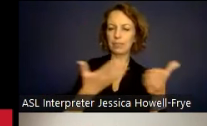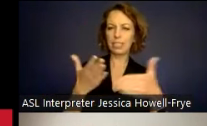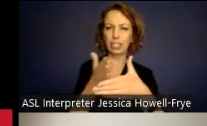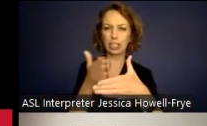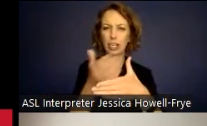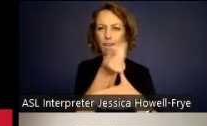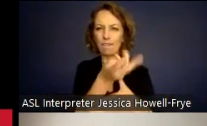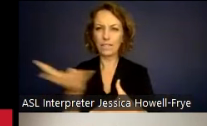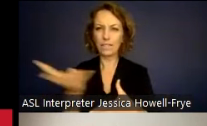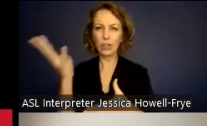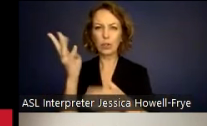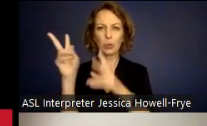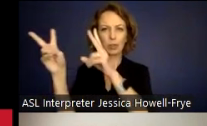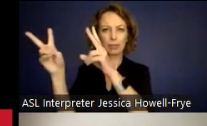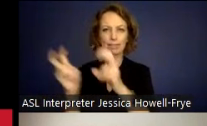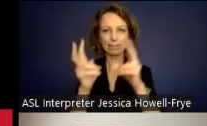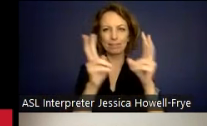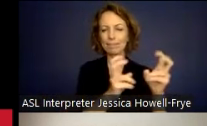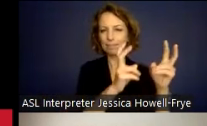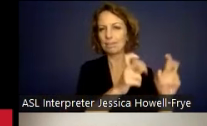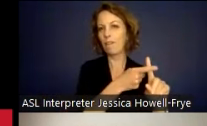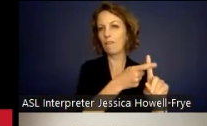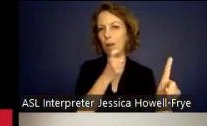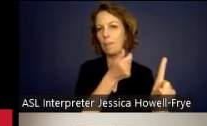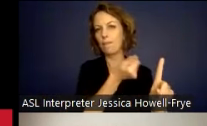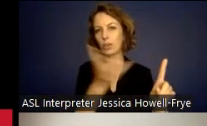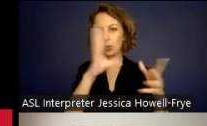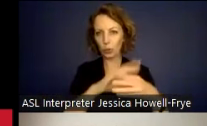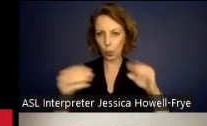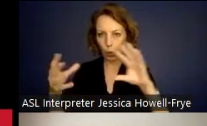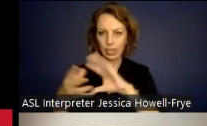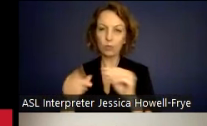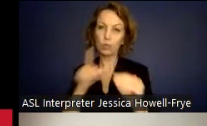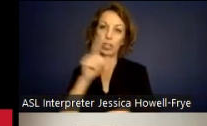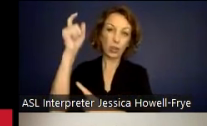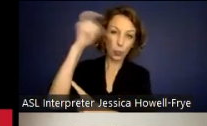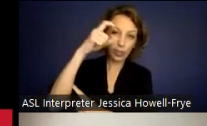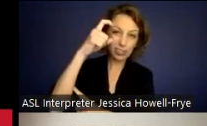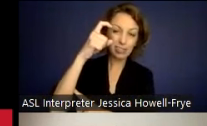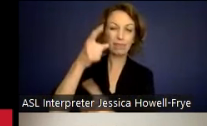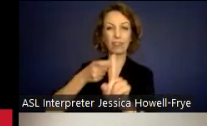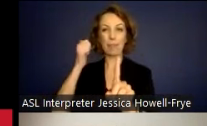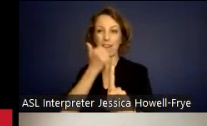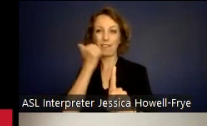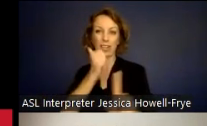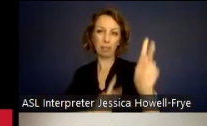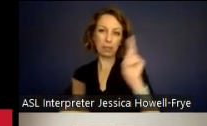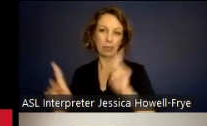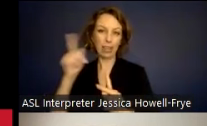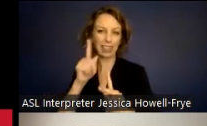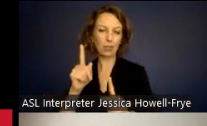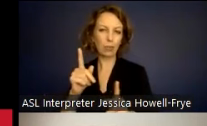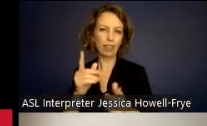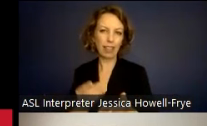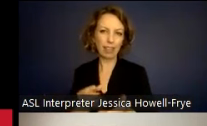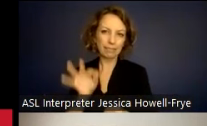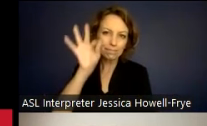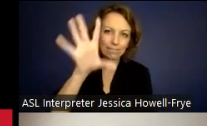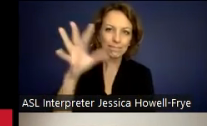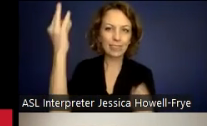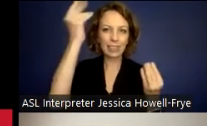those 40-minute conversations, stories filled with wisdom of everyday people, and I think stories that will give us a lot to think about.